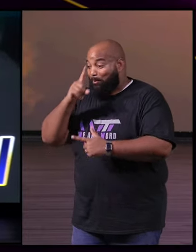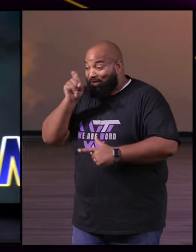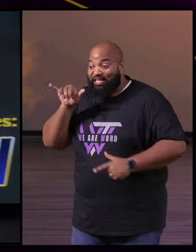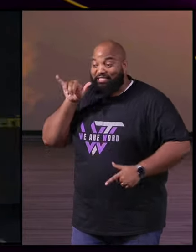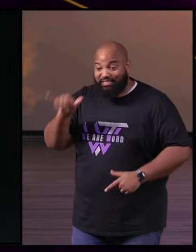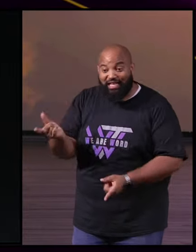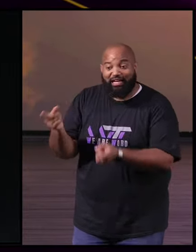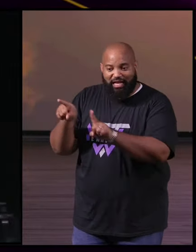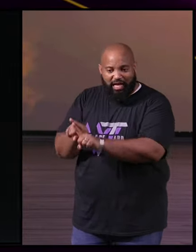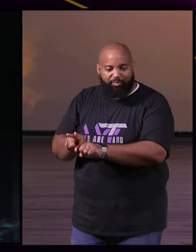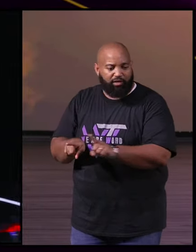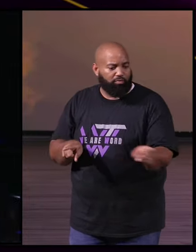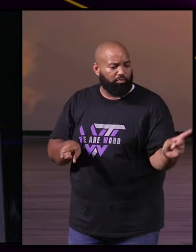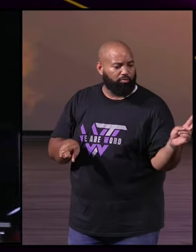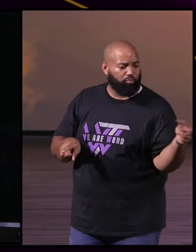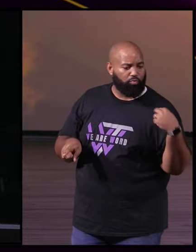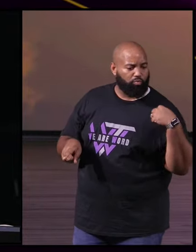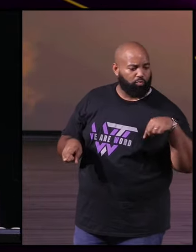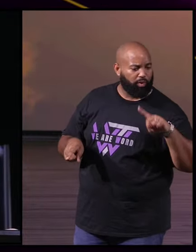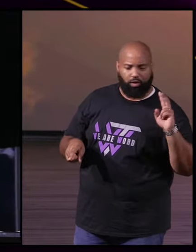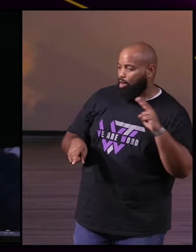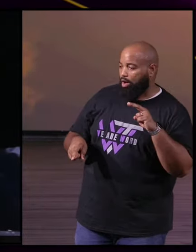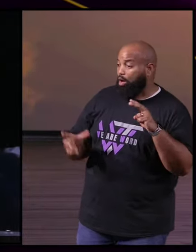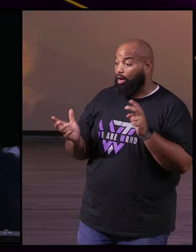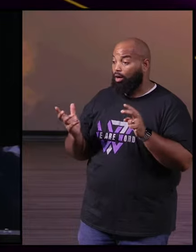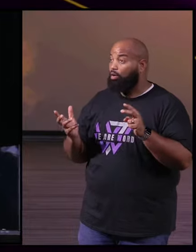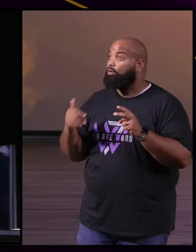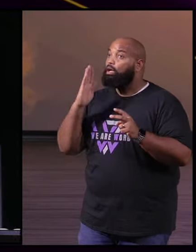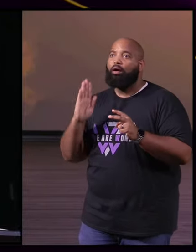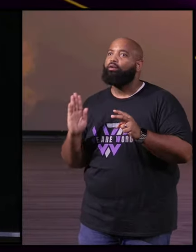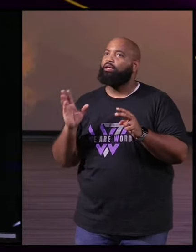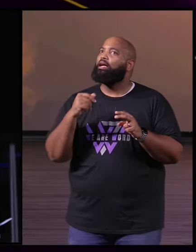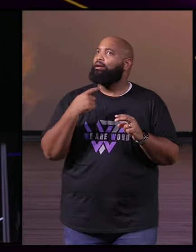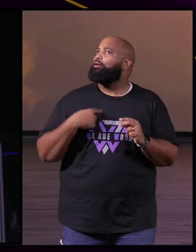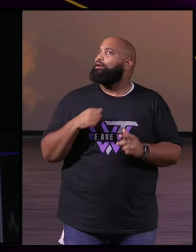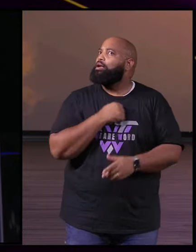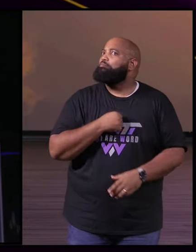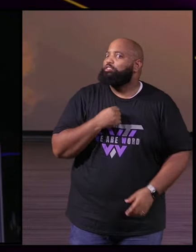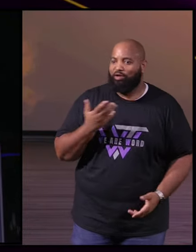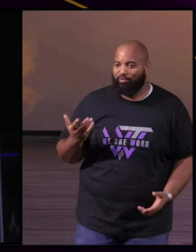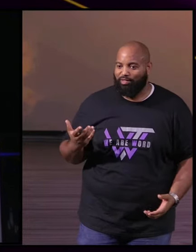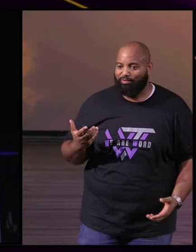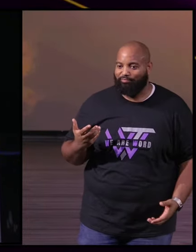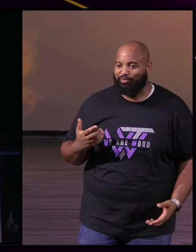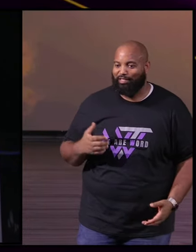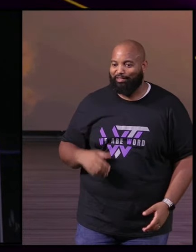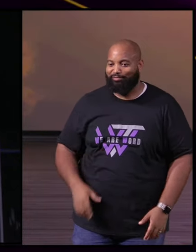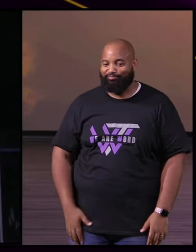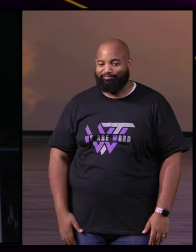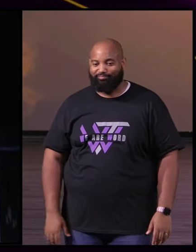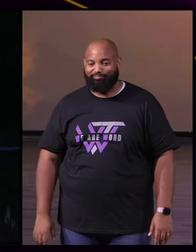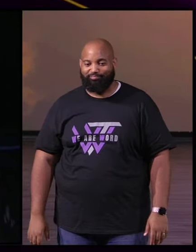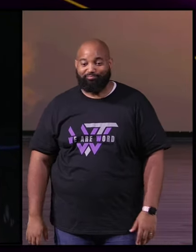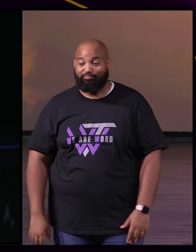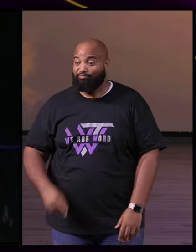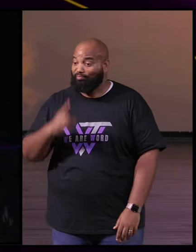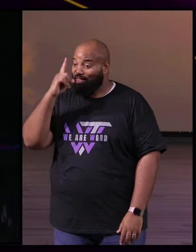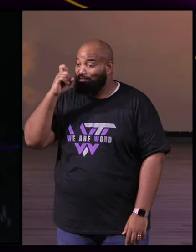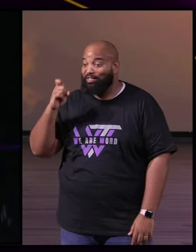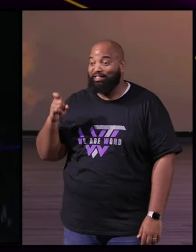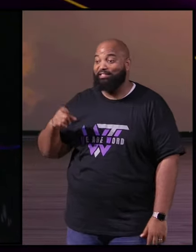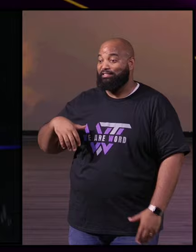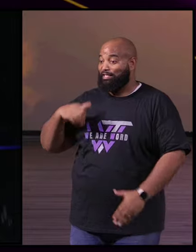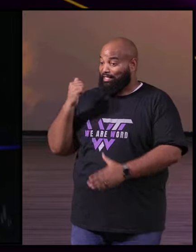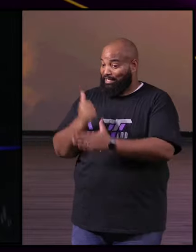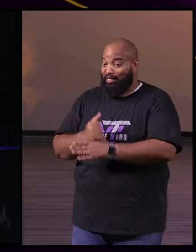because Abram was not talking to God, he knew that Abram was listening to the Pharaoh. So since he was listening